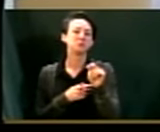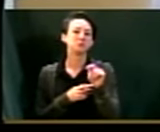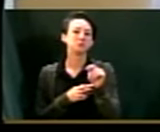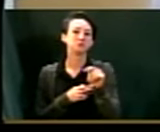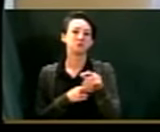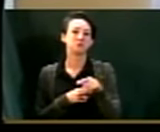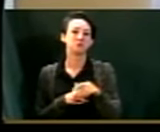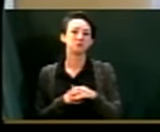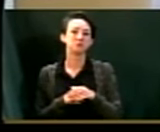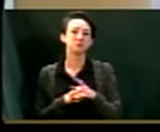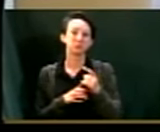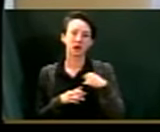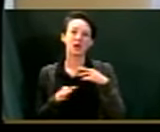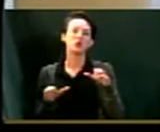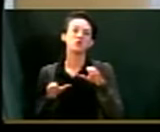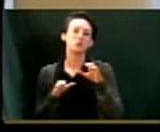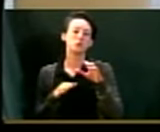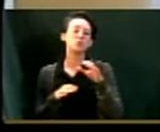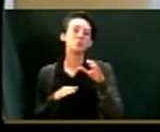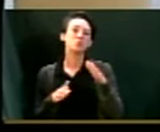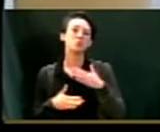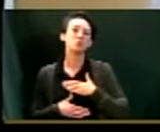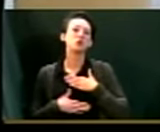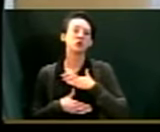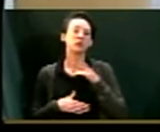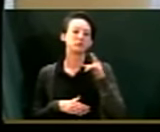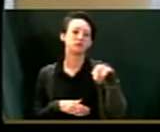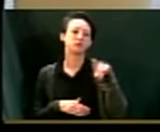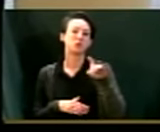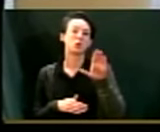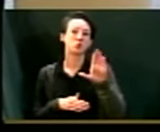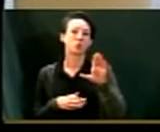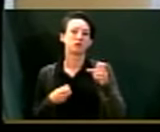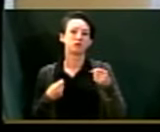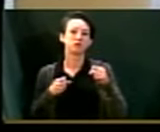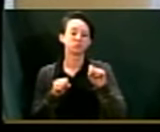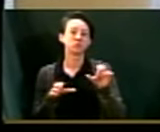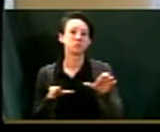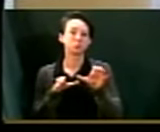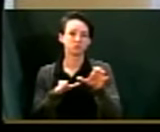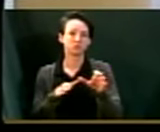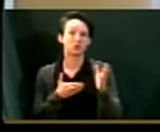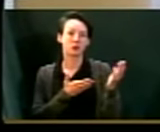but I do appreciate the things that you brought to the board,